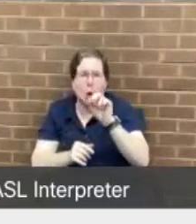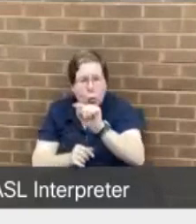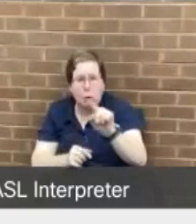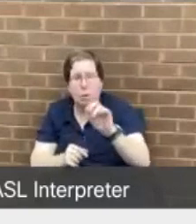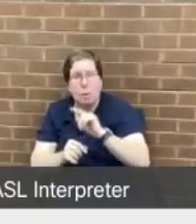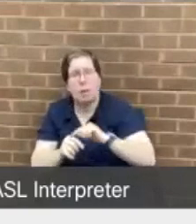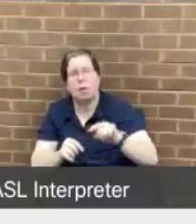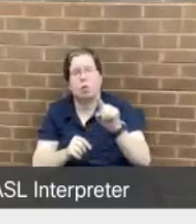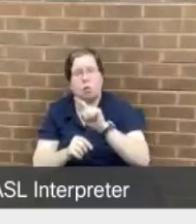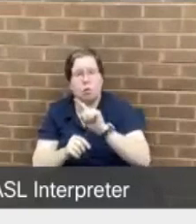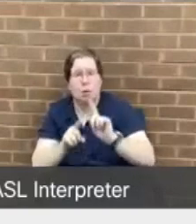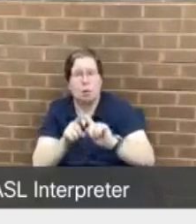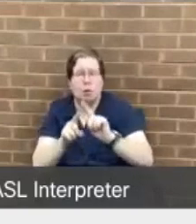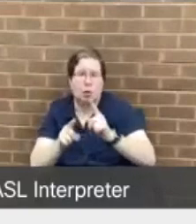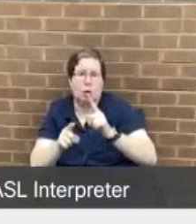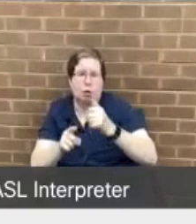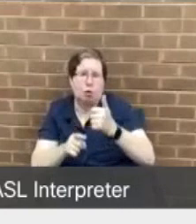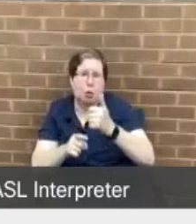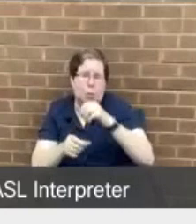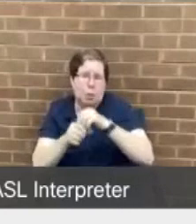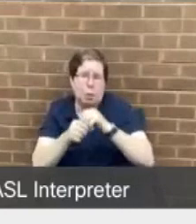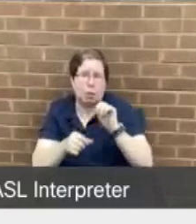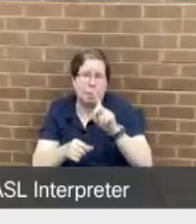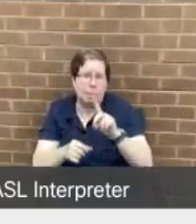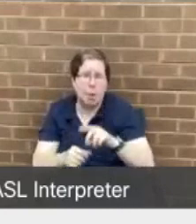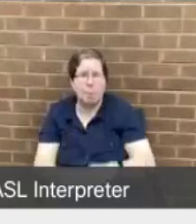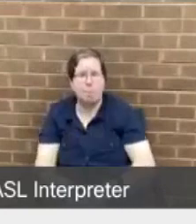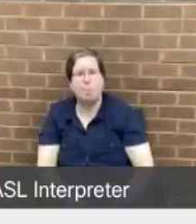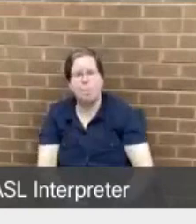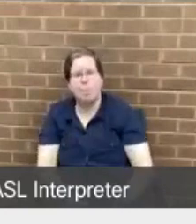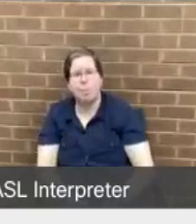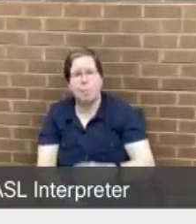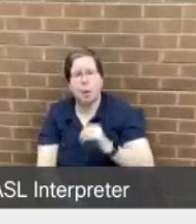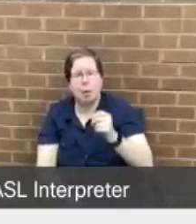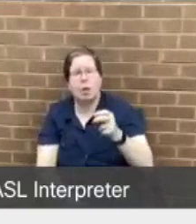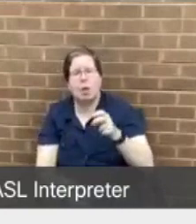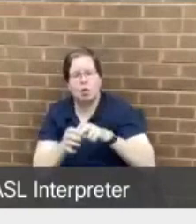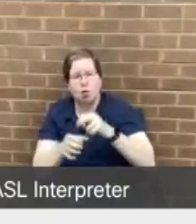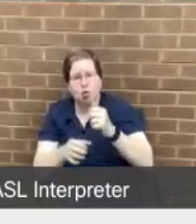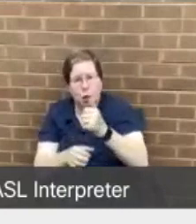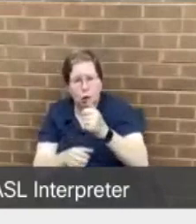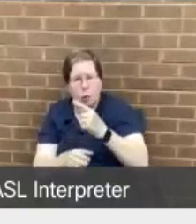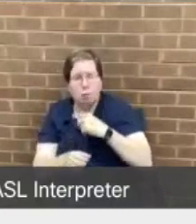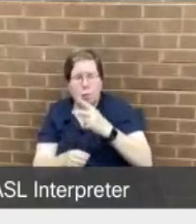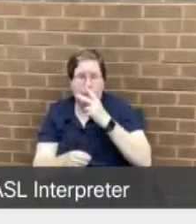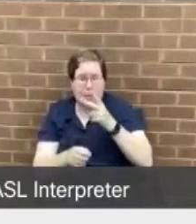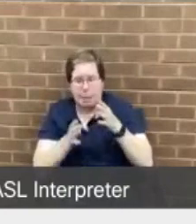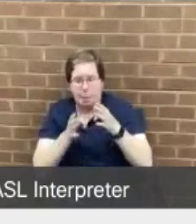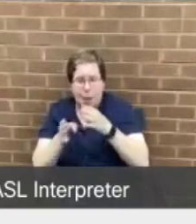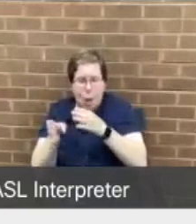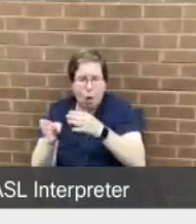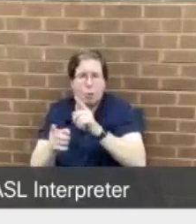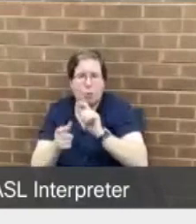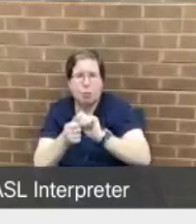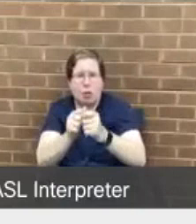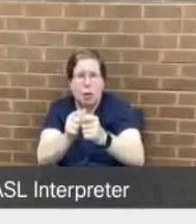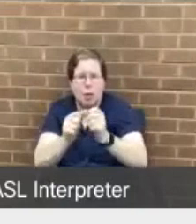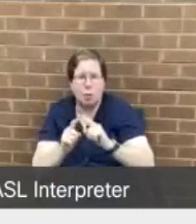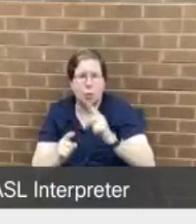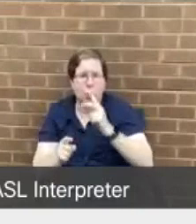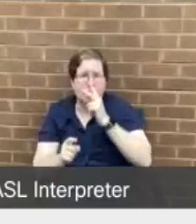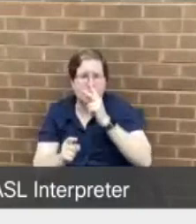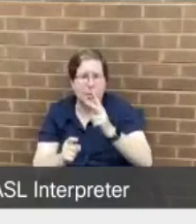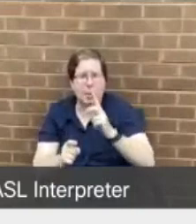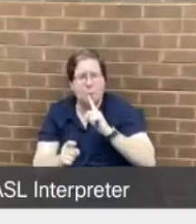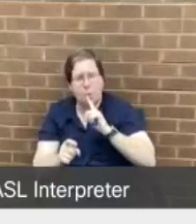coordinated transit service in Maryland. As ridership continues to grow and travel patterns change, MTA remains consistent in our unwavering commitment